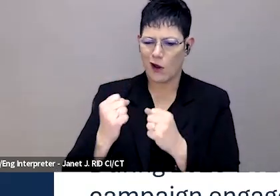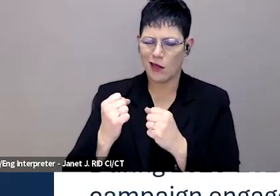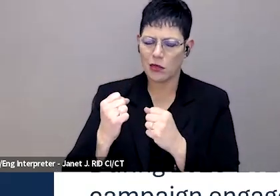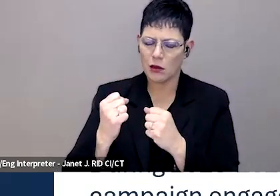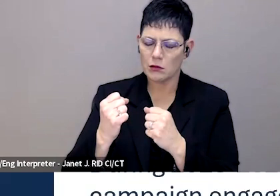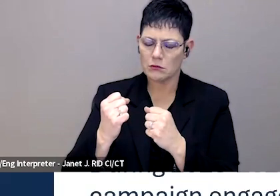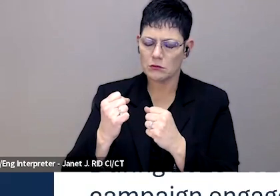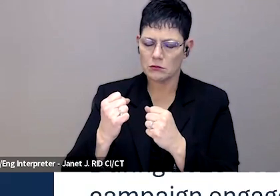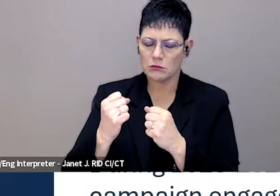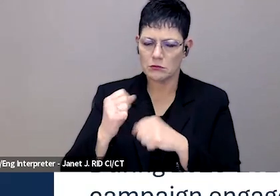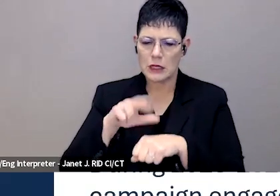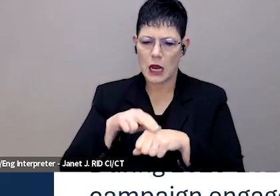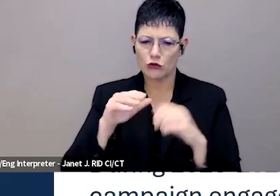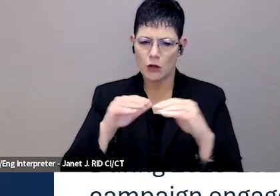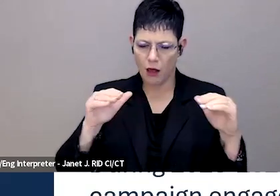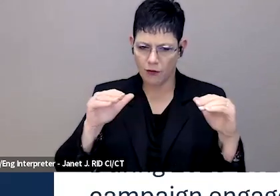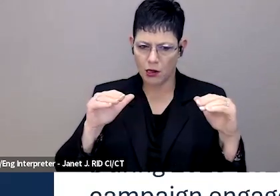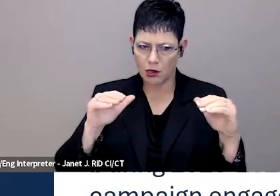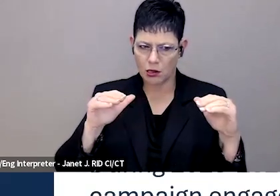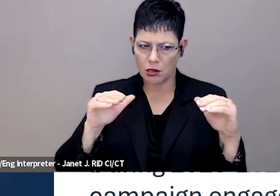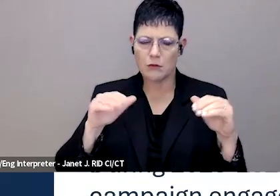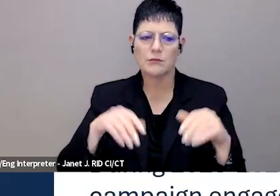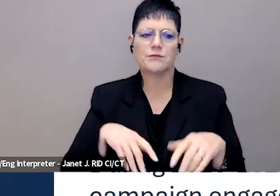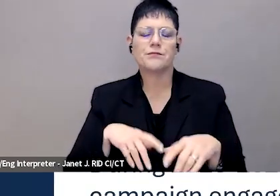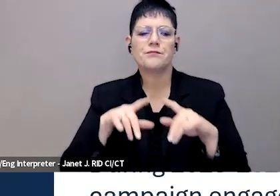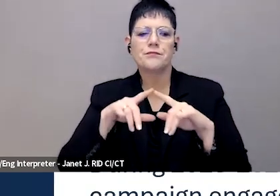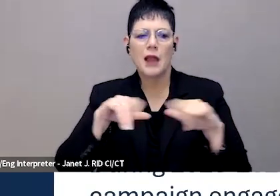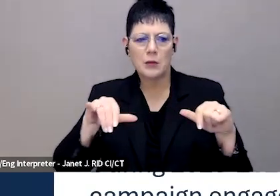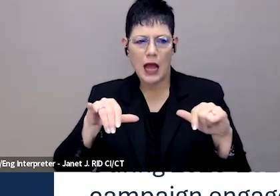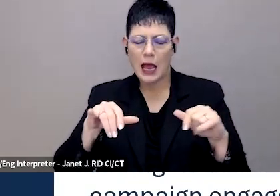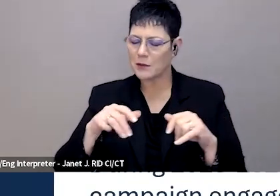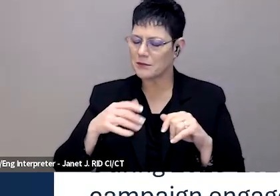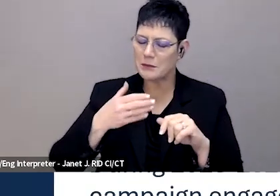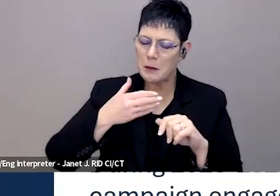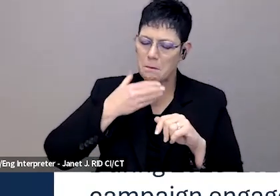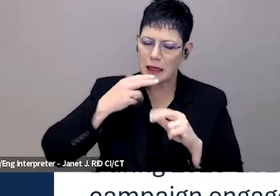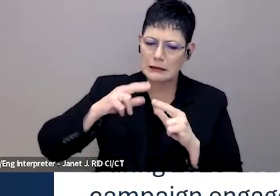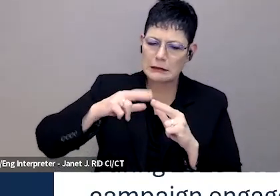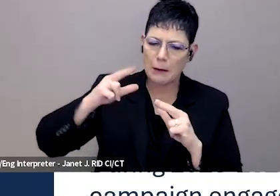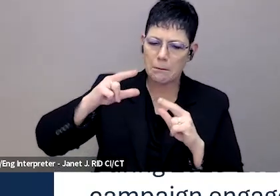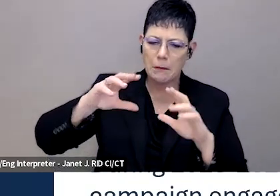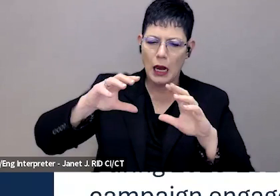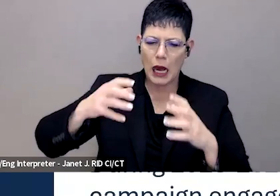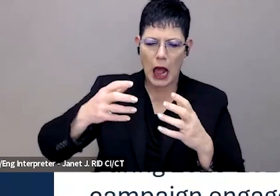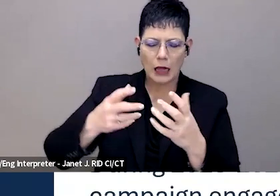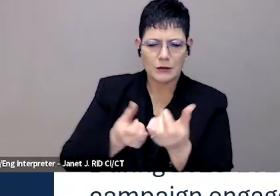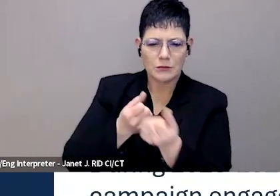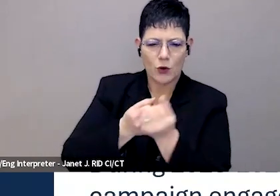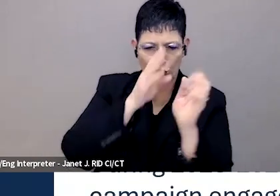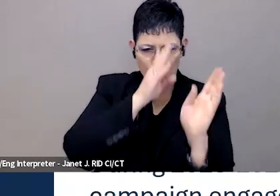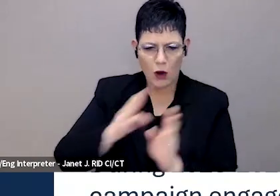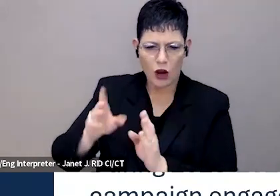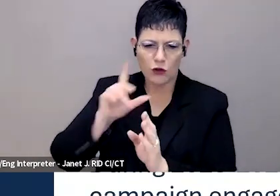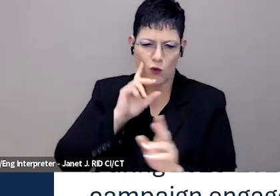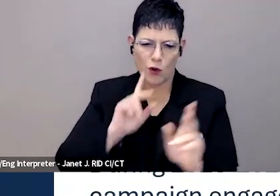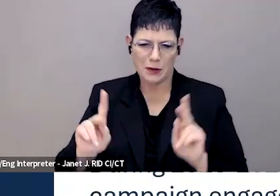strategy framework and for ensuring it continues to evolve into a best-in-class strategy that delivers change for family caregivers. And I'm going